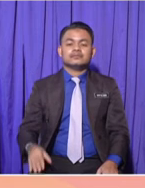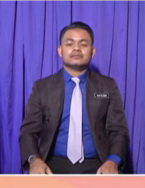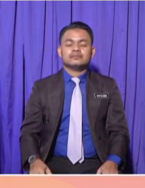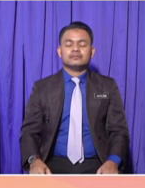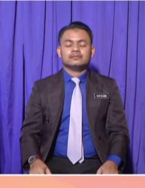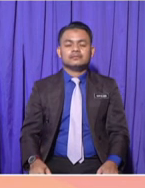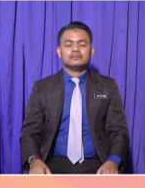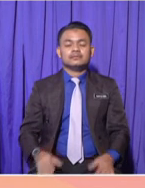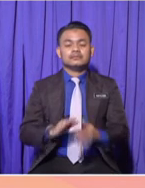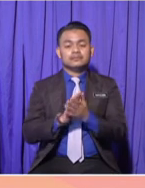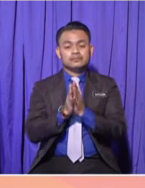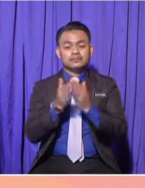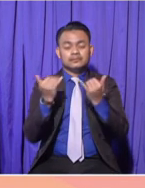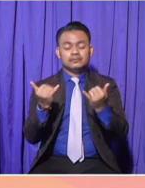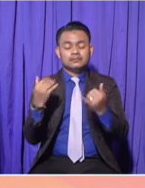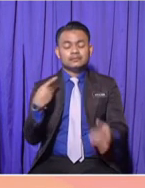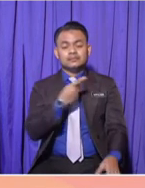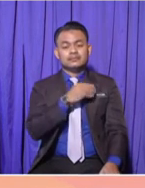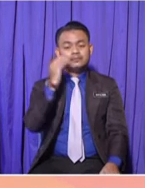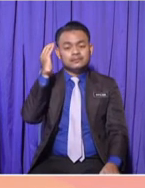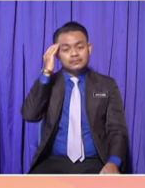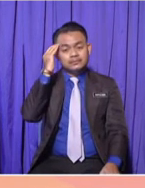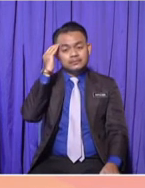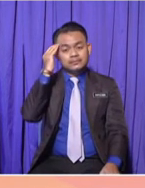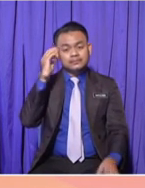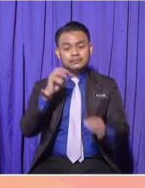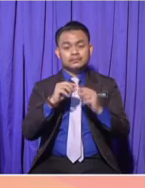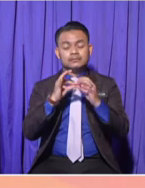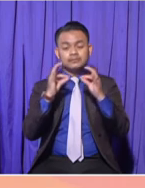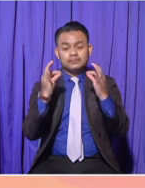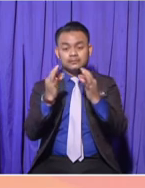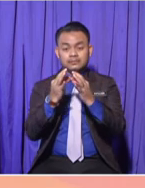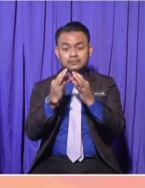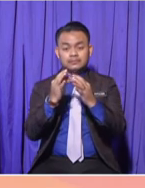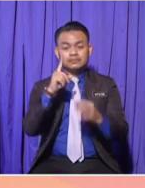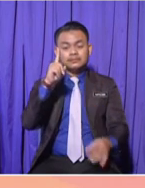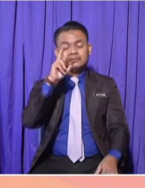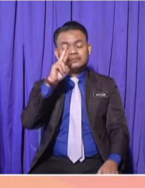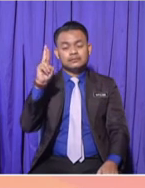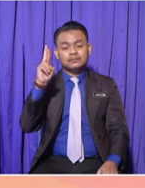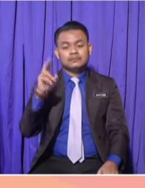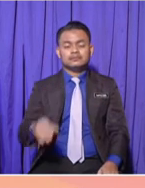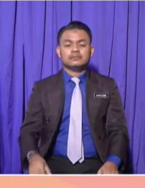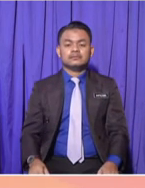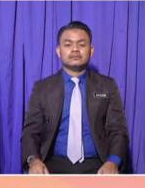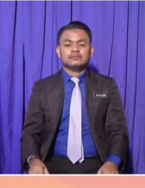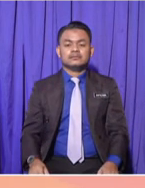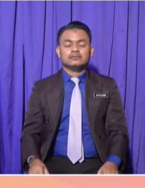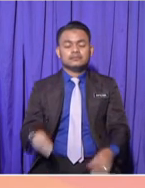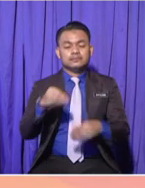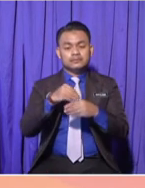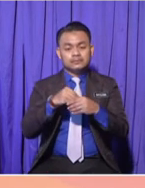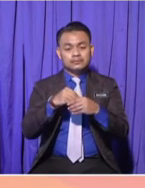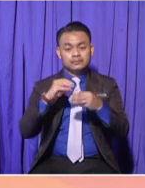So now we know the value of 1,000, how it looks like in numerals, how it is written